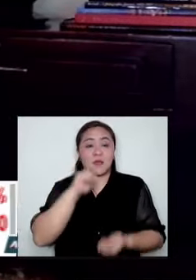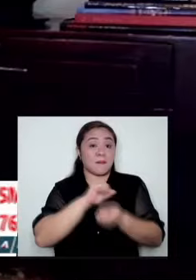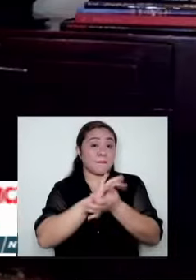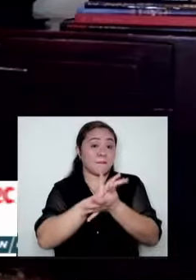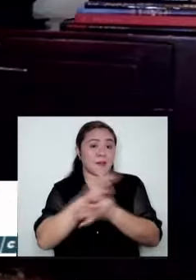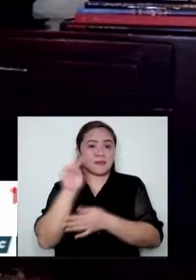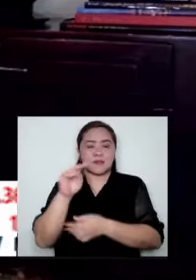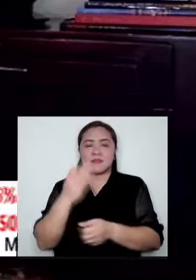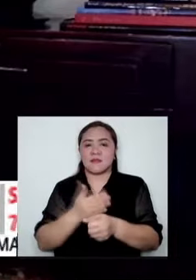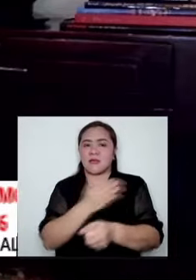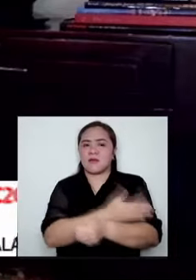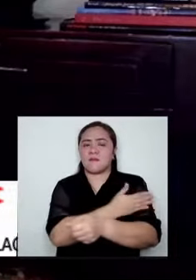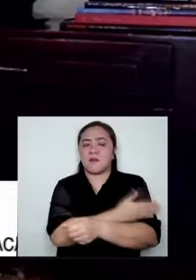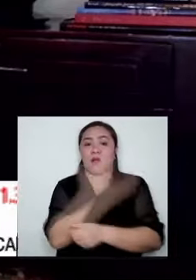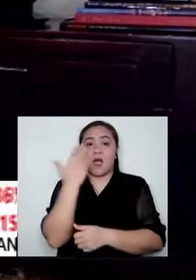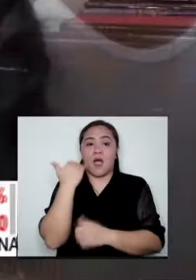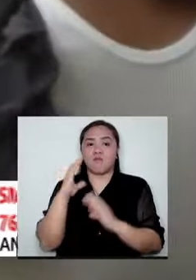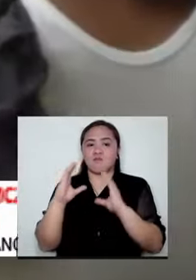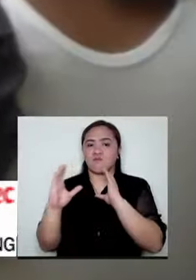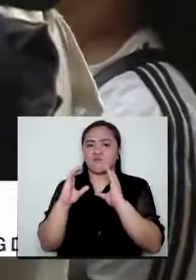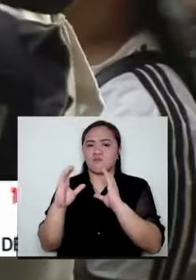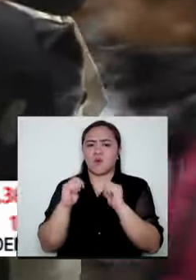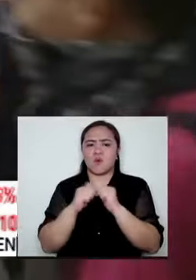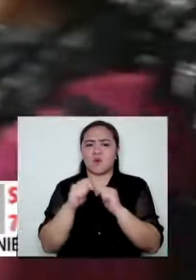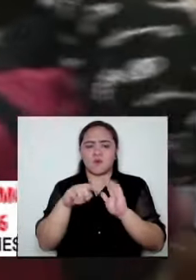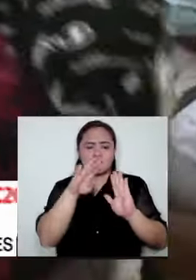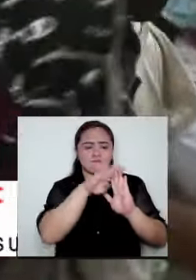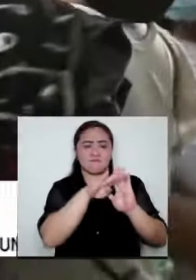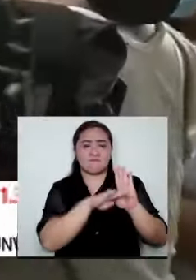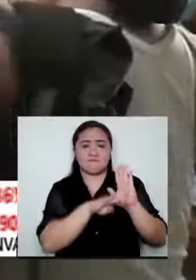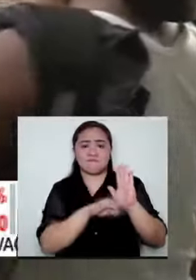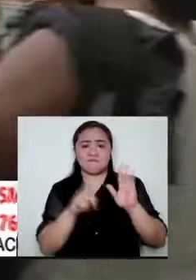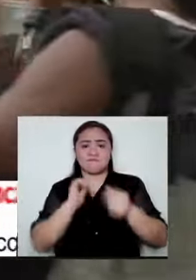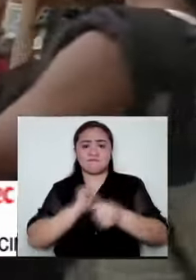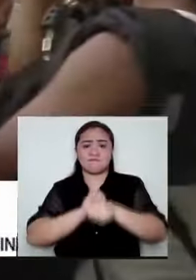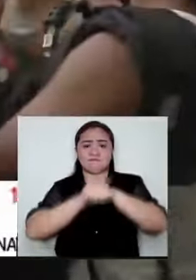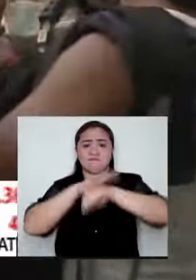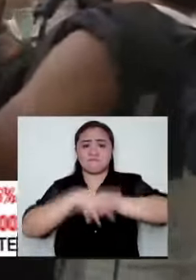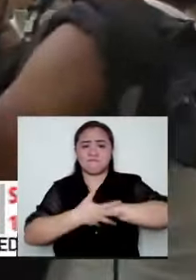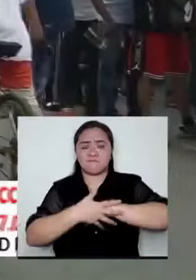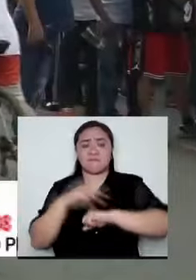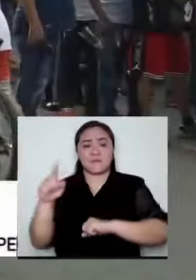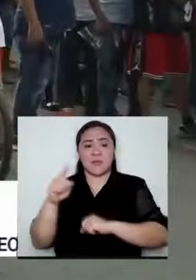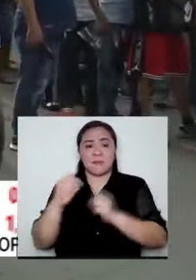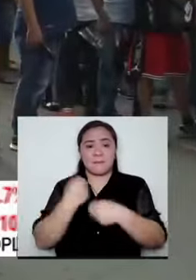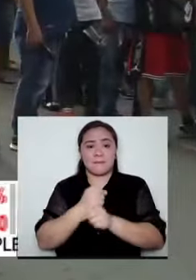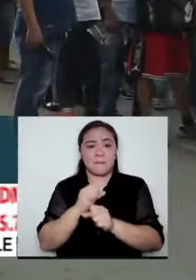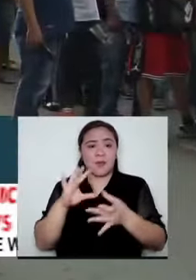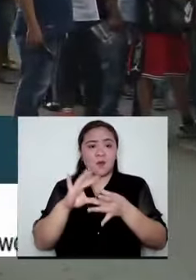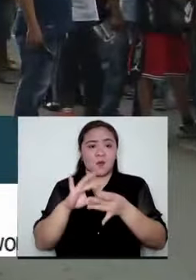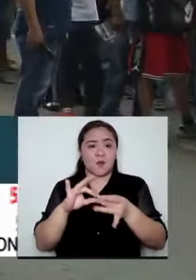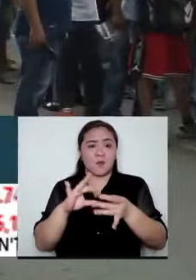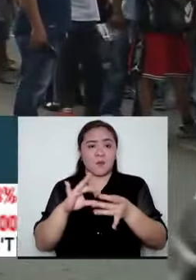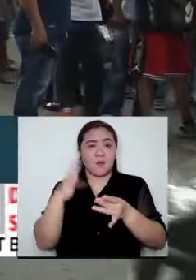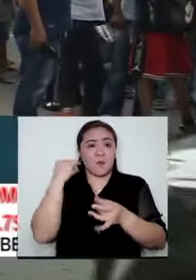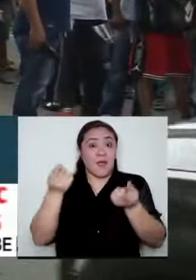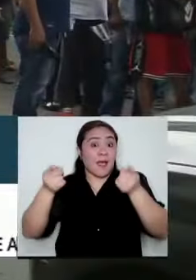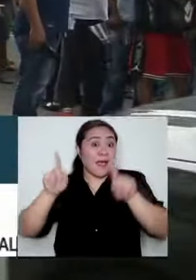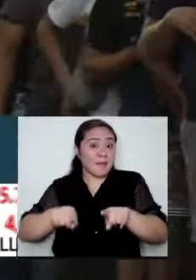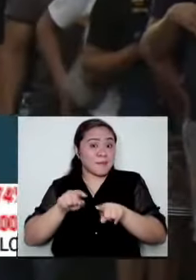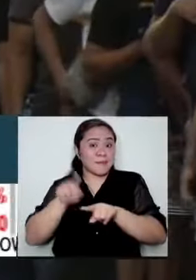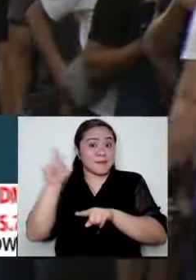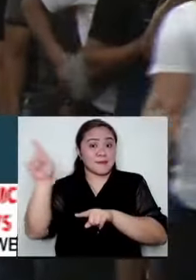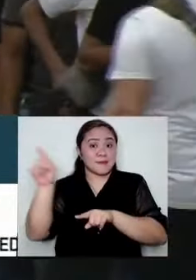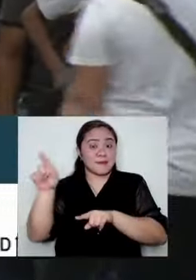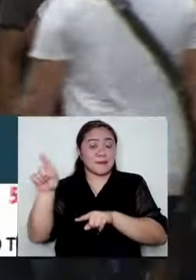to improve how it communicates pandemic guidelines. Guevara made that comment following the chaos at vaccination sites in